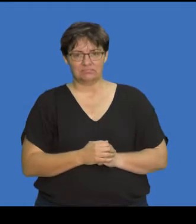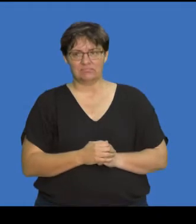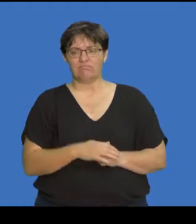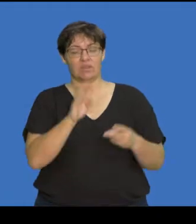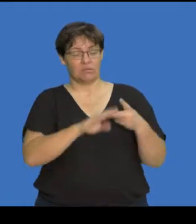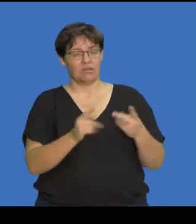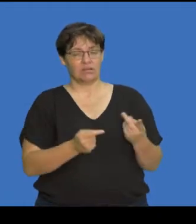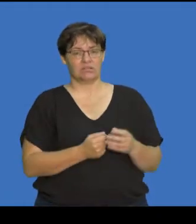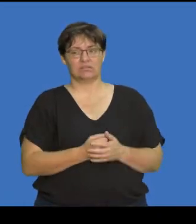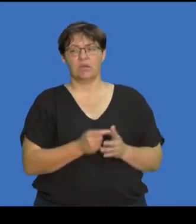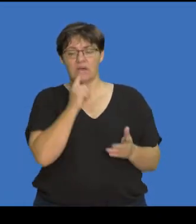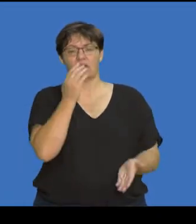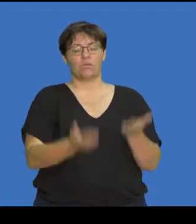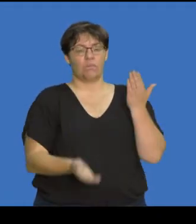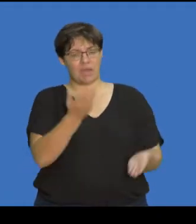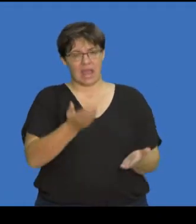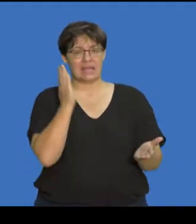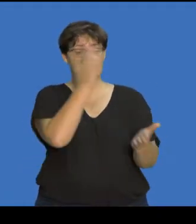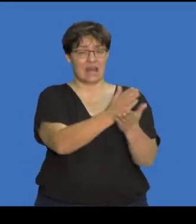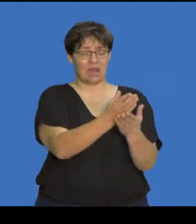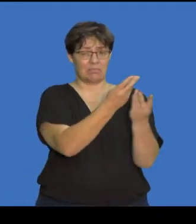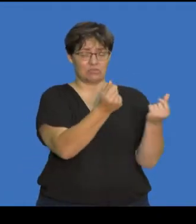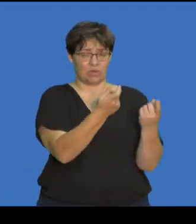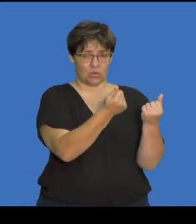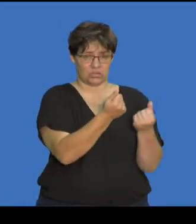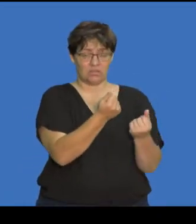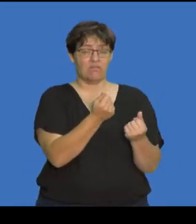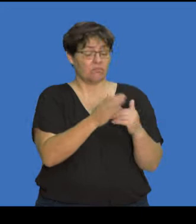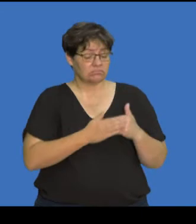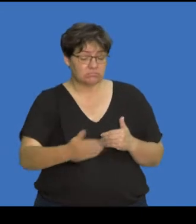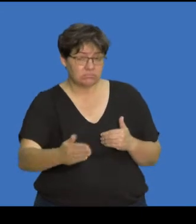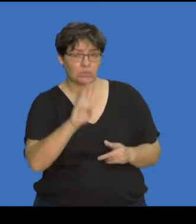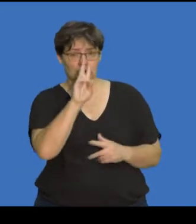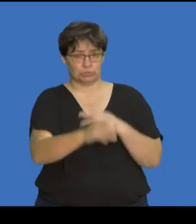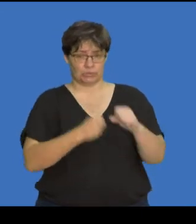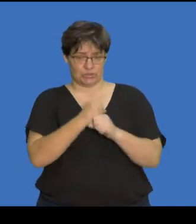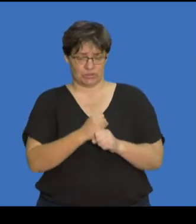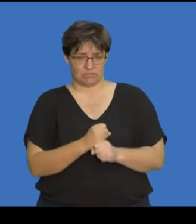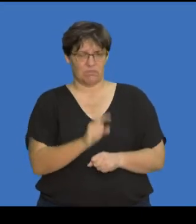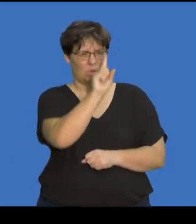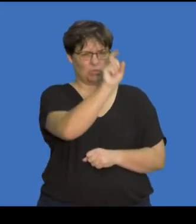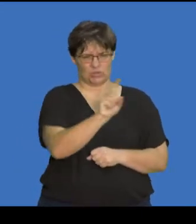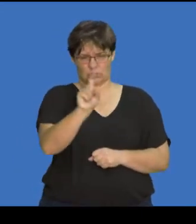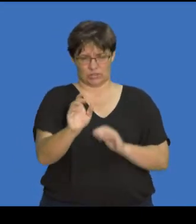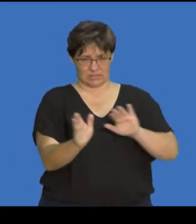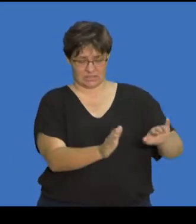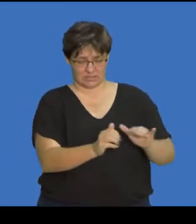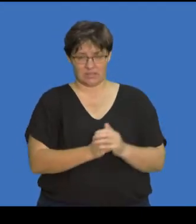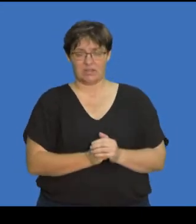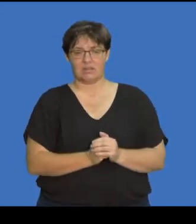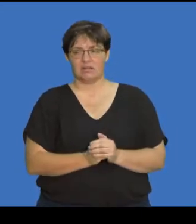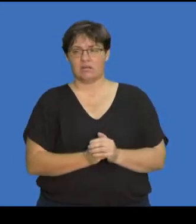question. We have to compare the direct material cost for 2 years. Okay, those are just the questions, and we have also